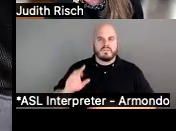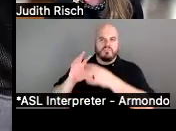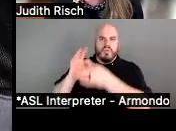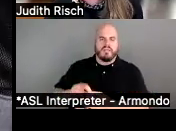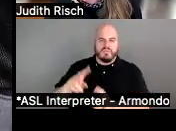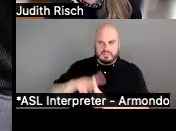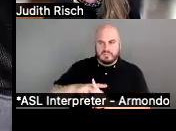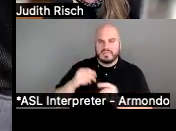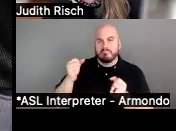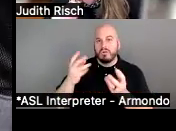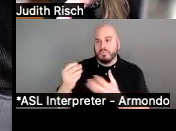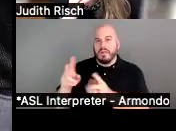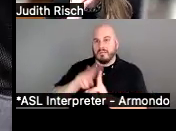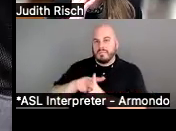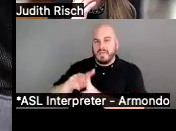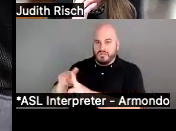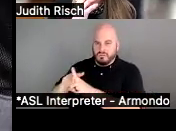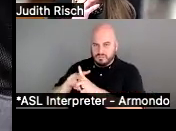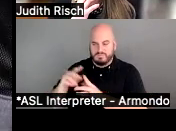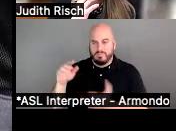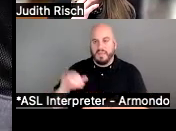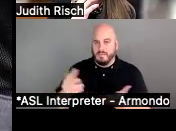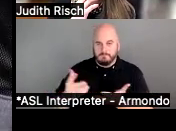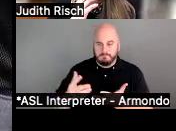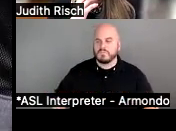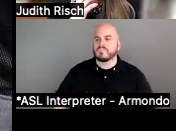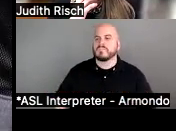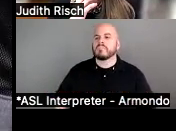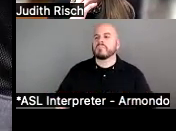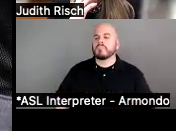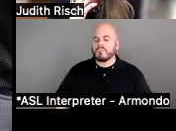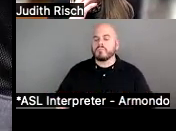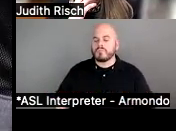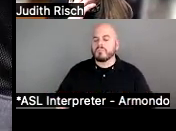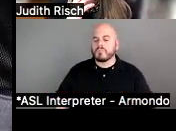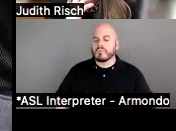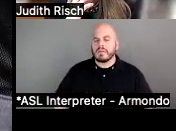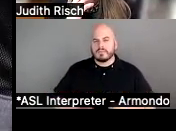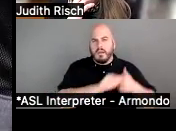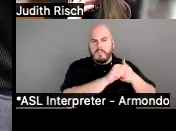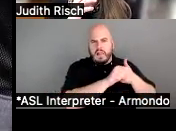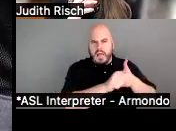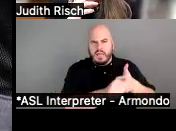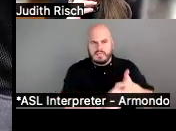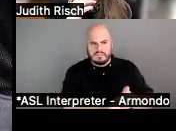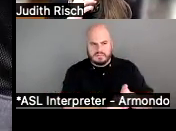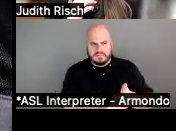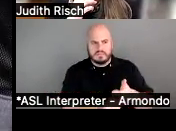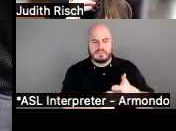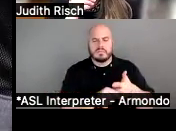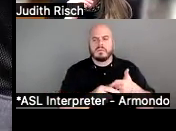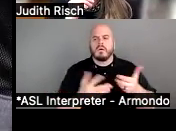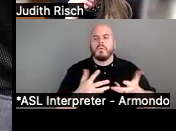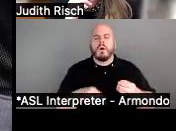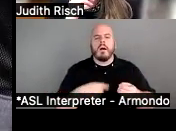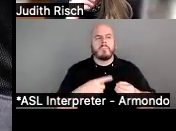multiple applications. Was the compliance, is it only for, what about